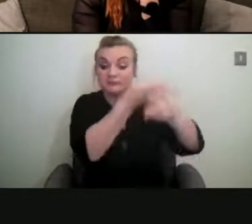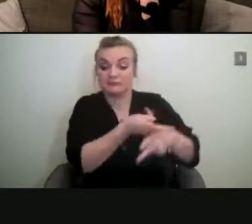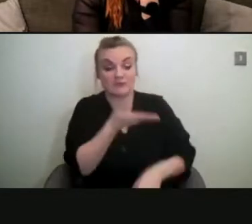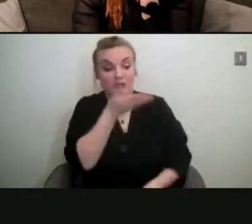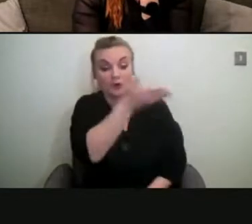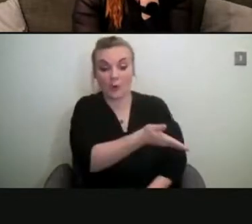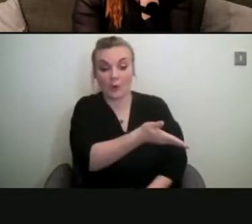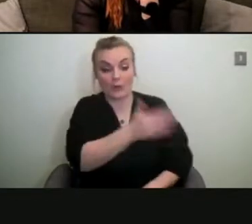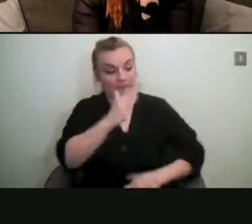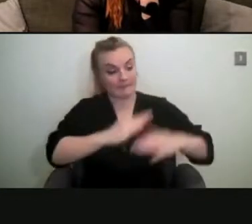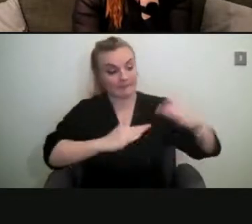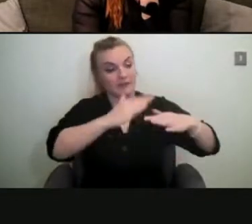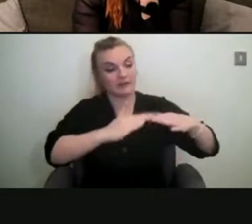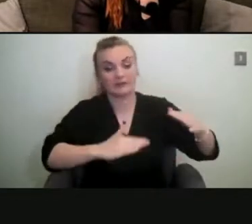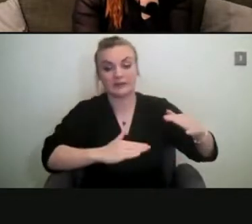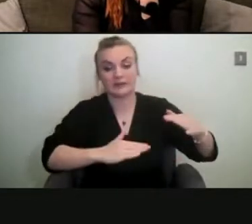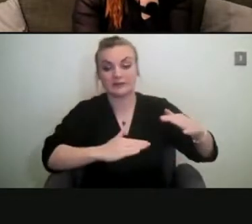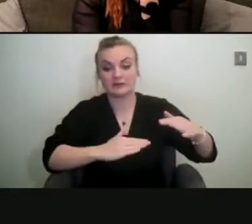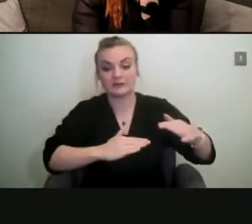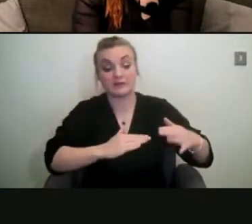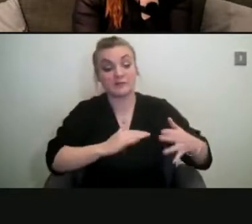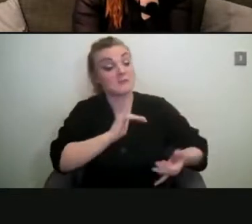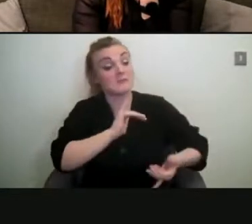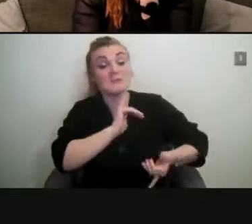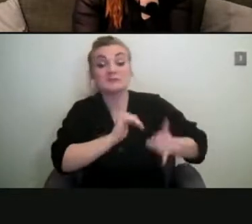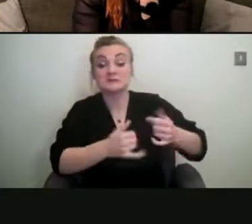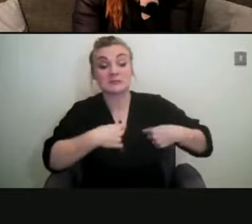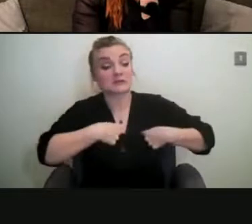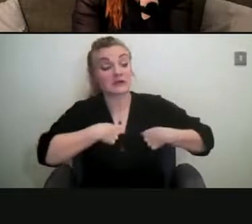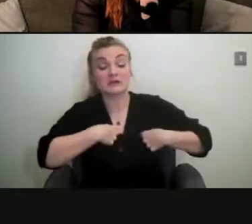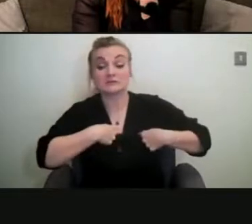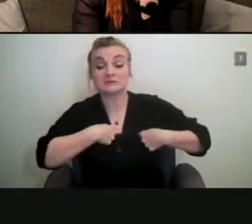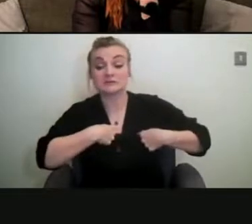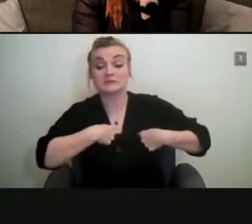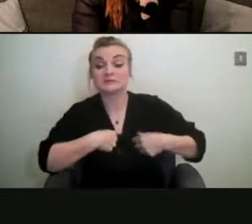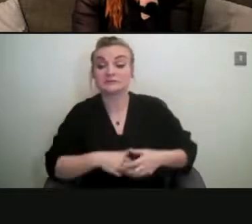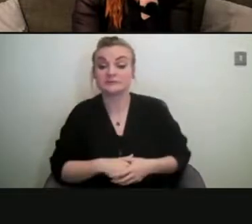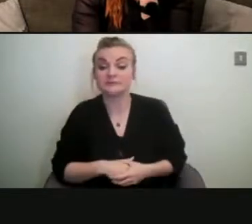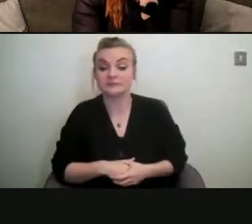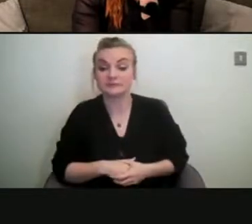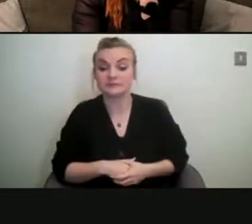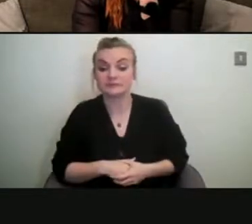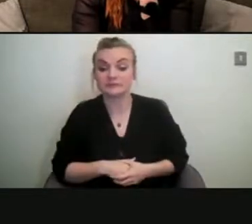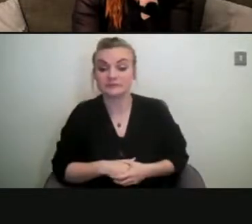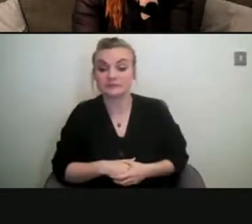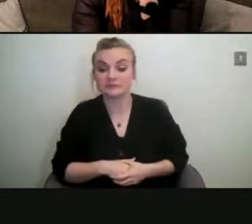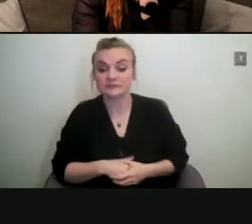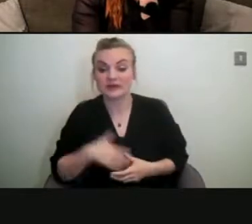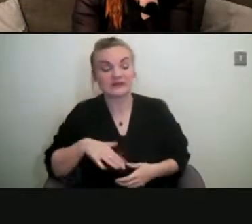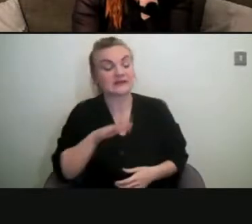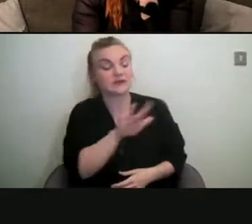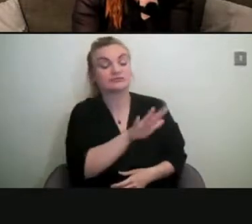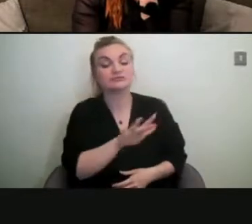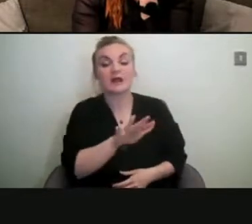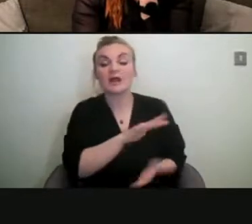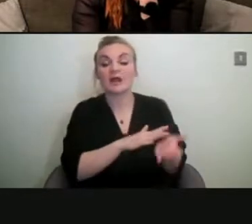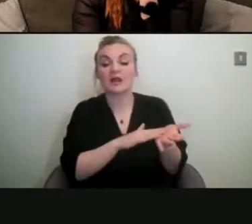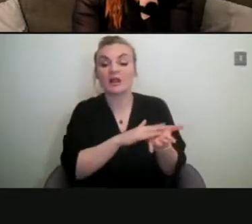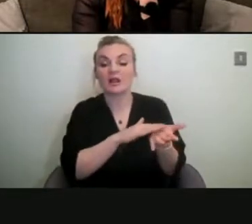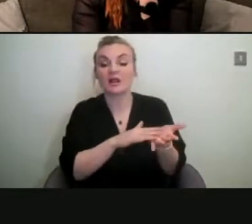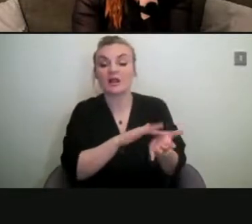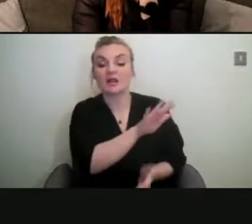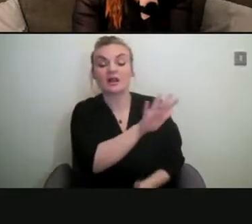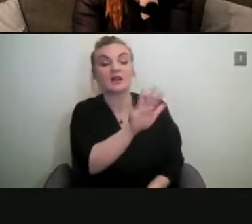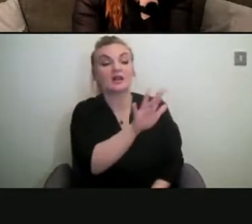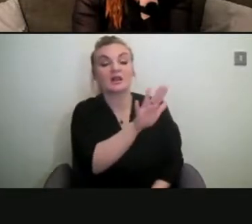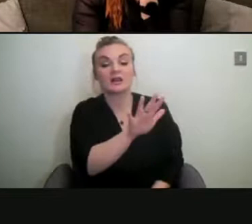the building. We sometimes need like signs umbrella that could say maybe after